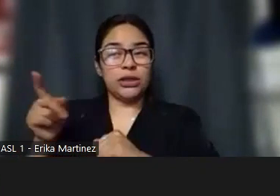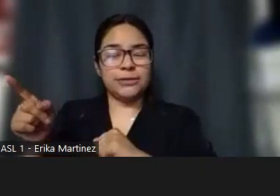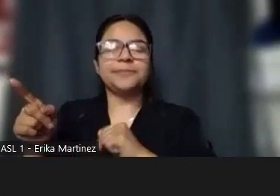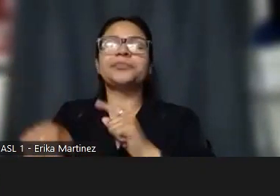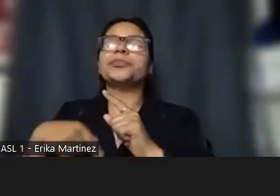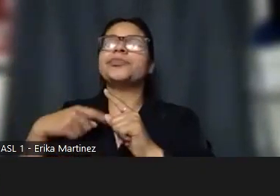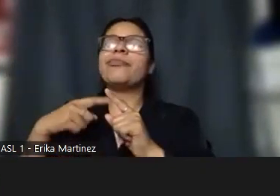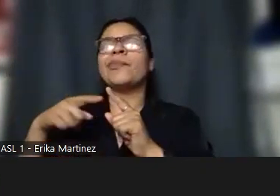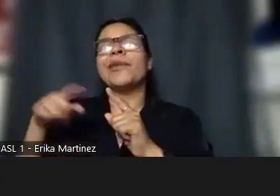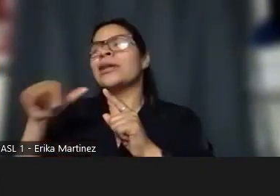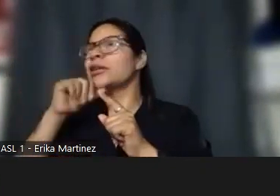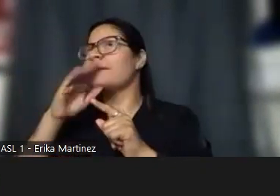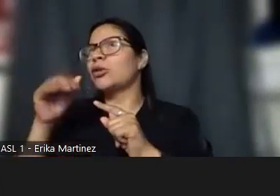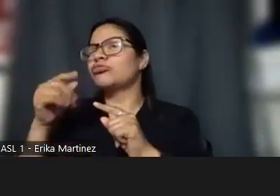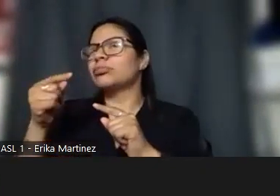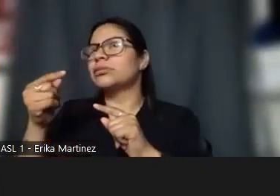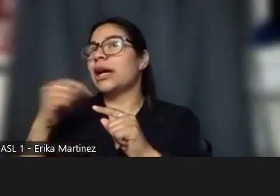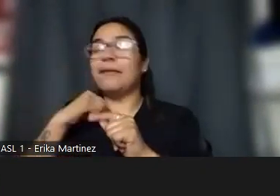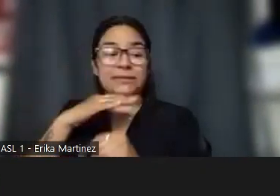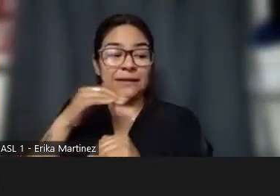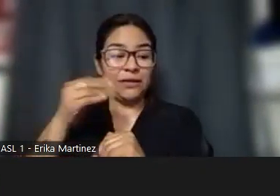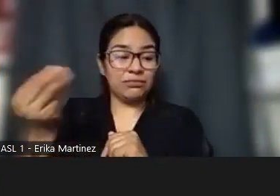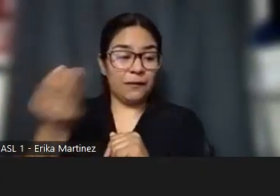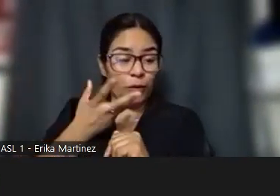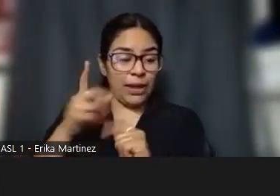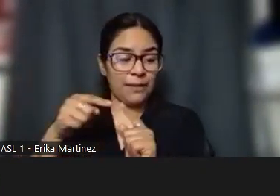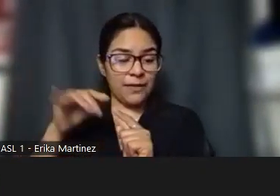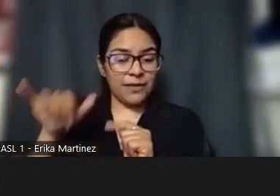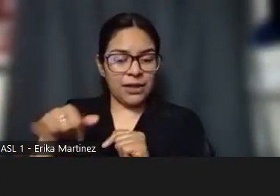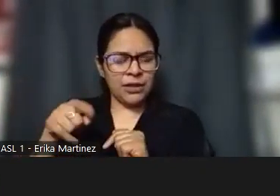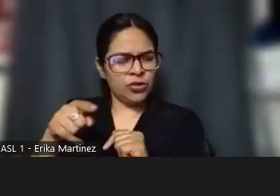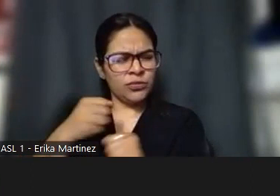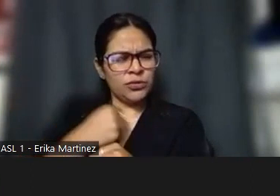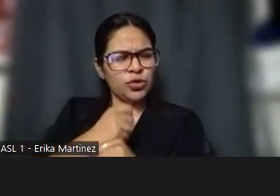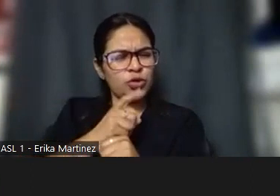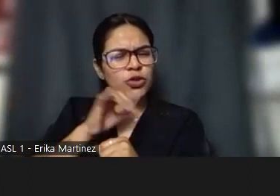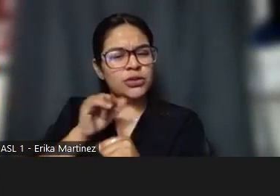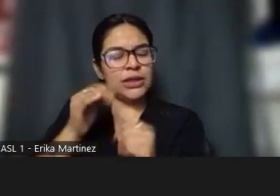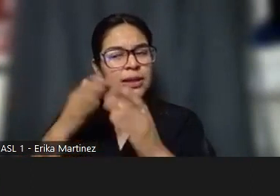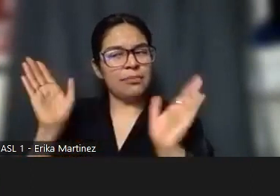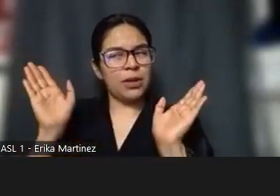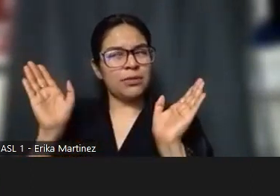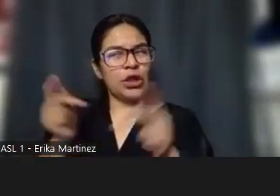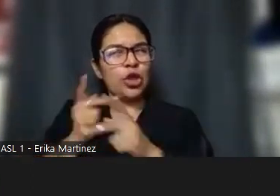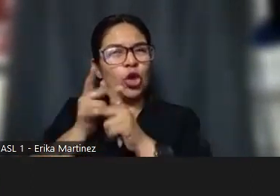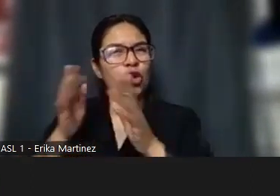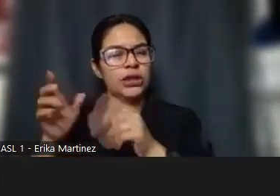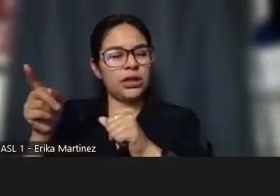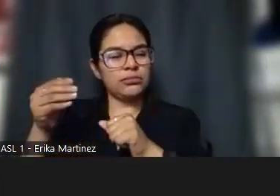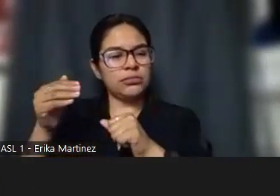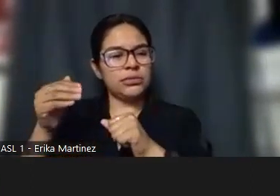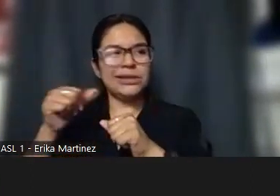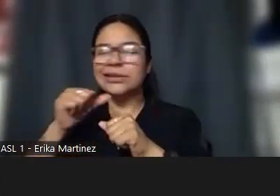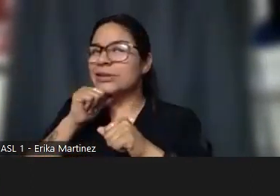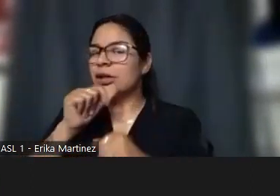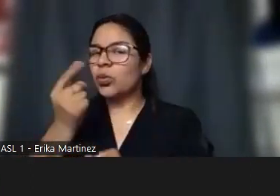about, I'm actually unaware of that. Are you sure the public guardian is involved in that and it's not just a private